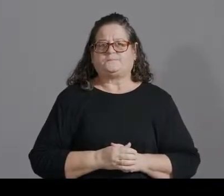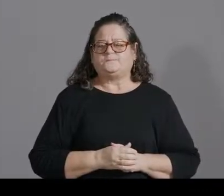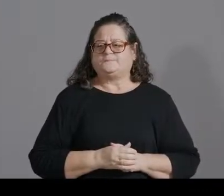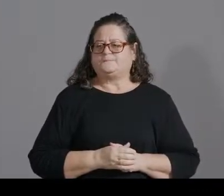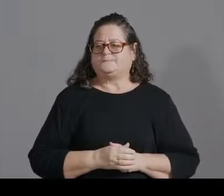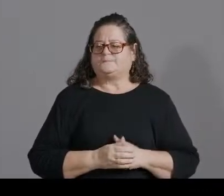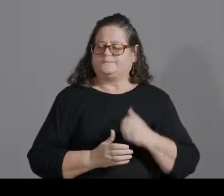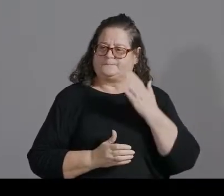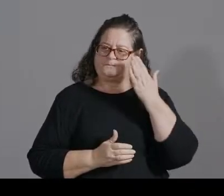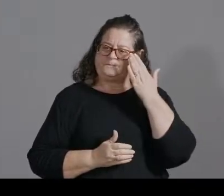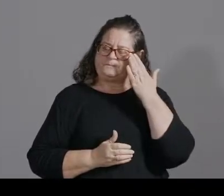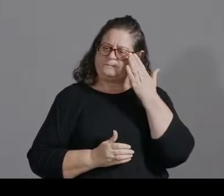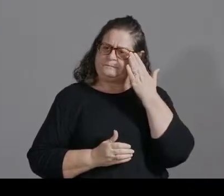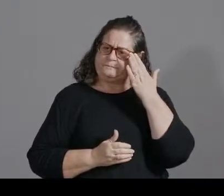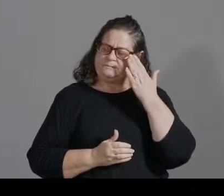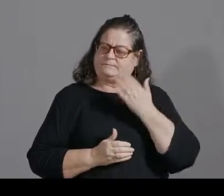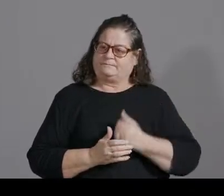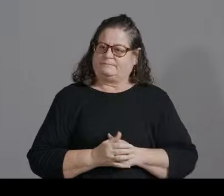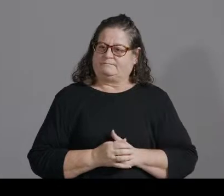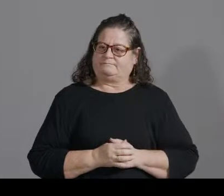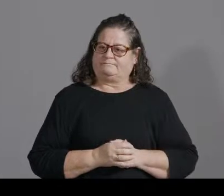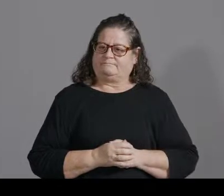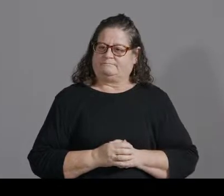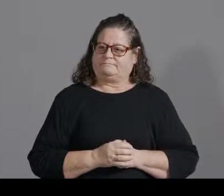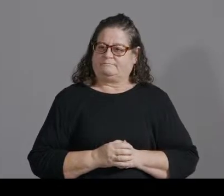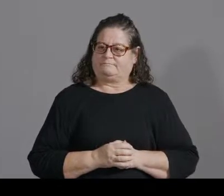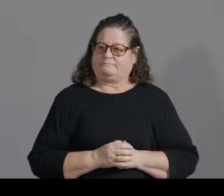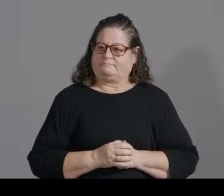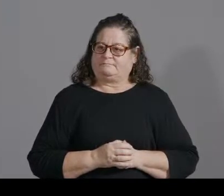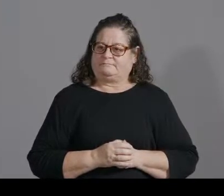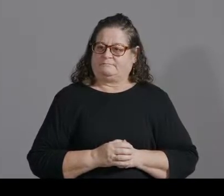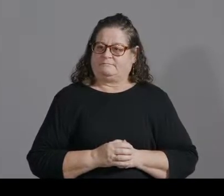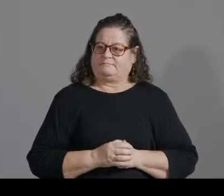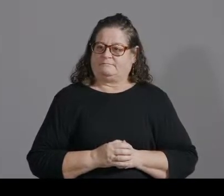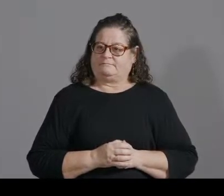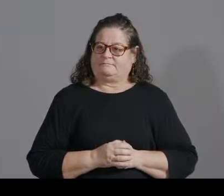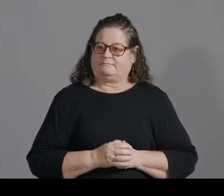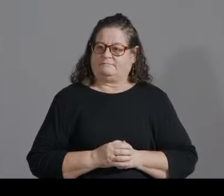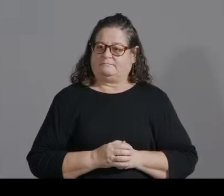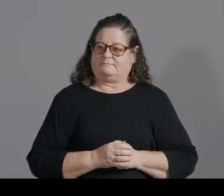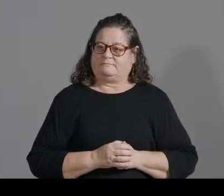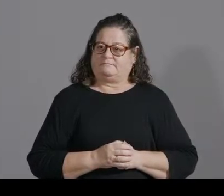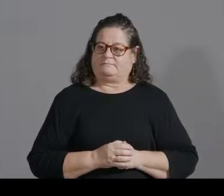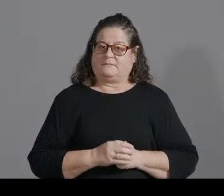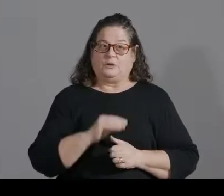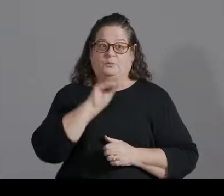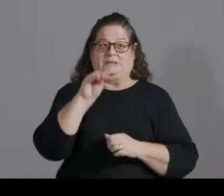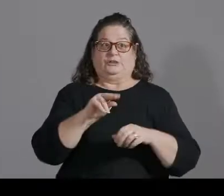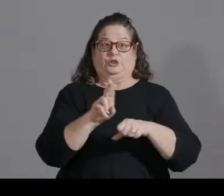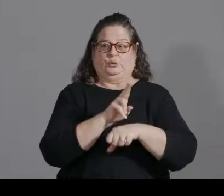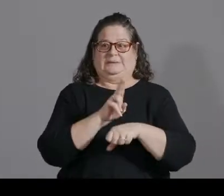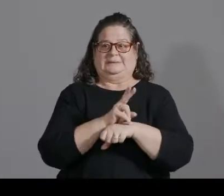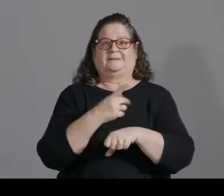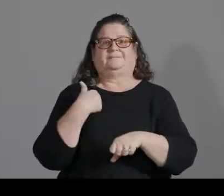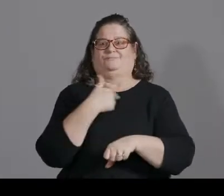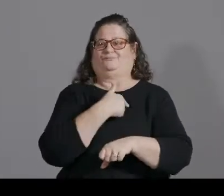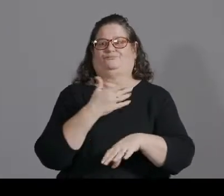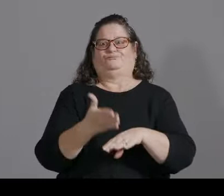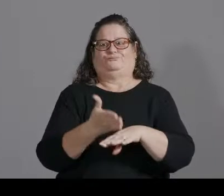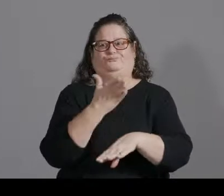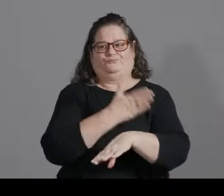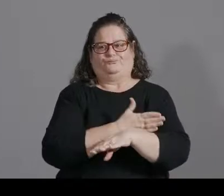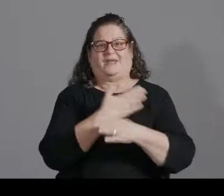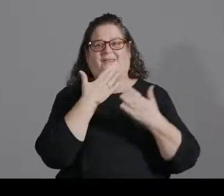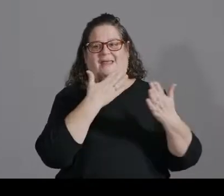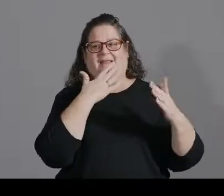We have seen a significant improvement in our percent utilized across the state thanks to the executive order.